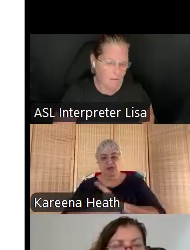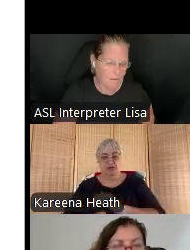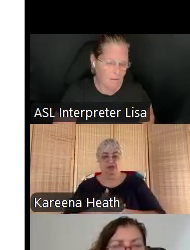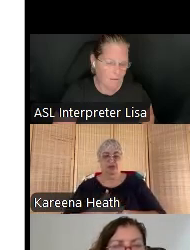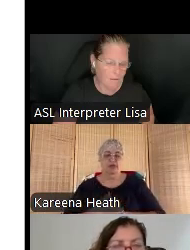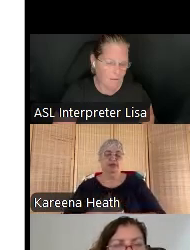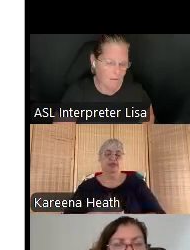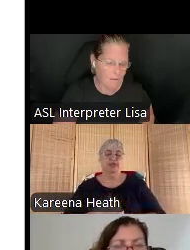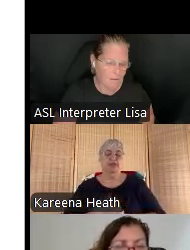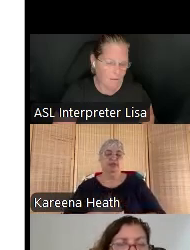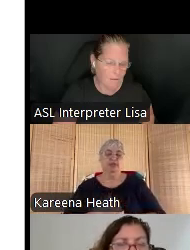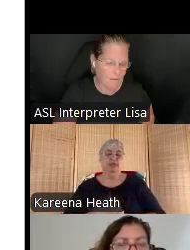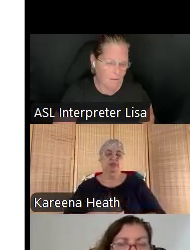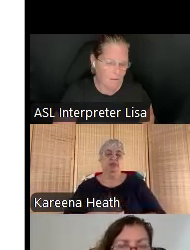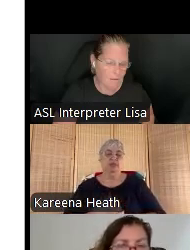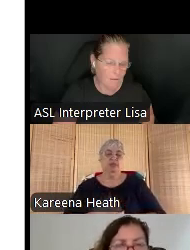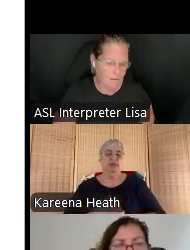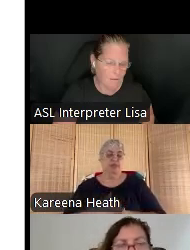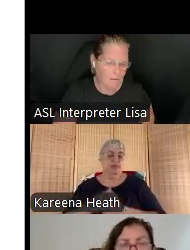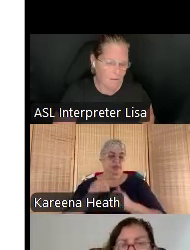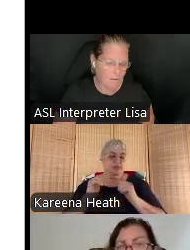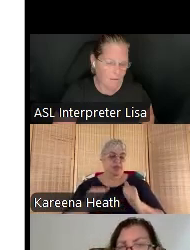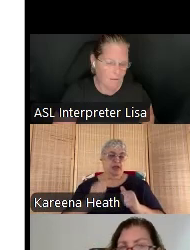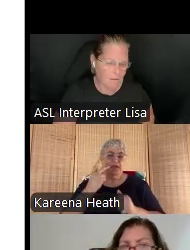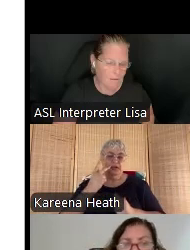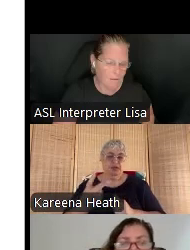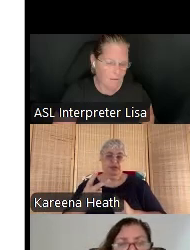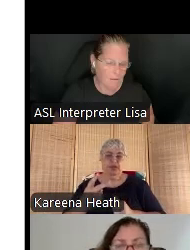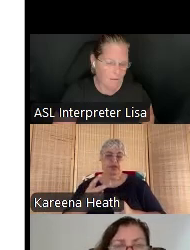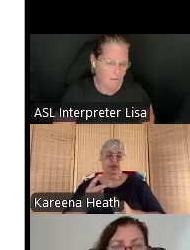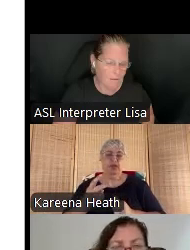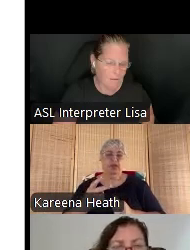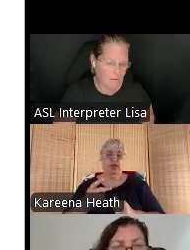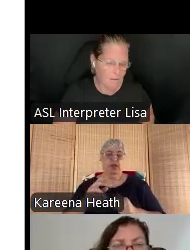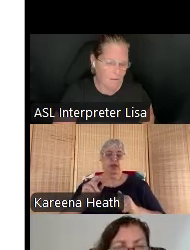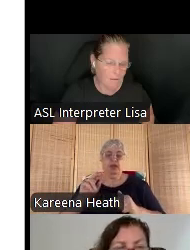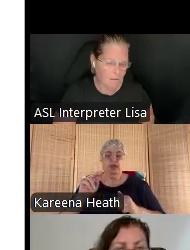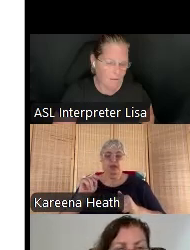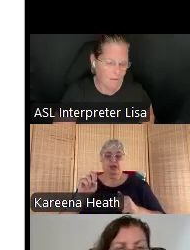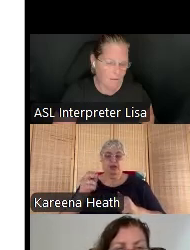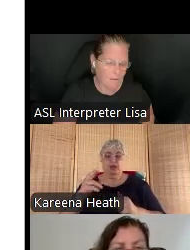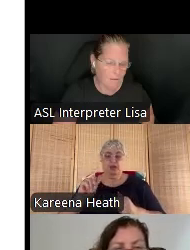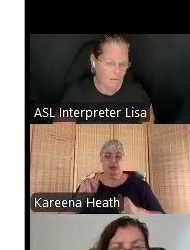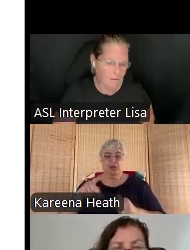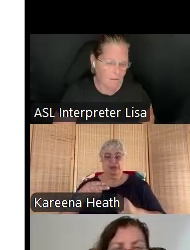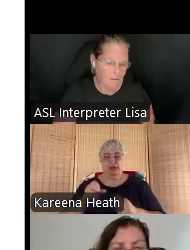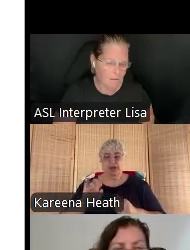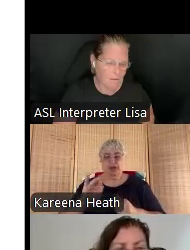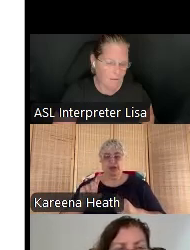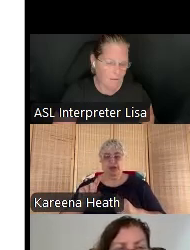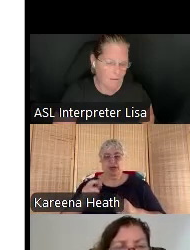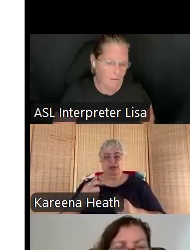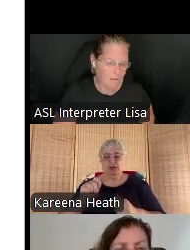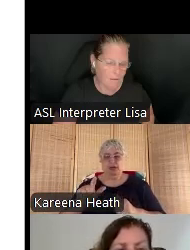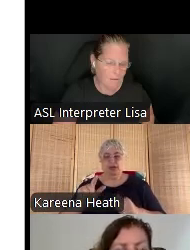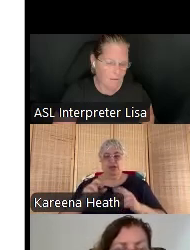That you'll see results of after a neuropsychological assessment. And